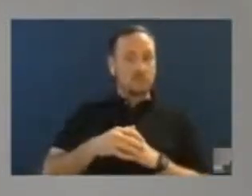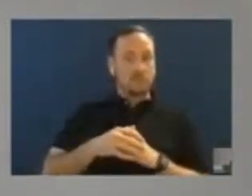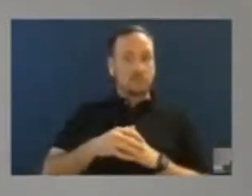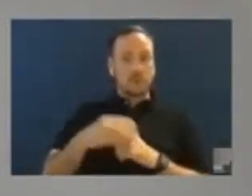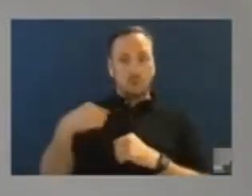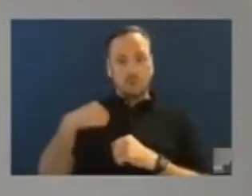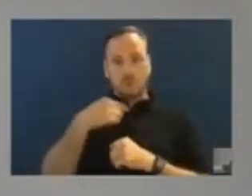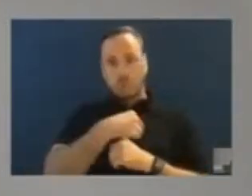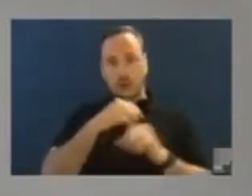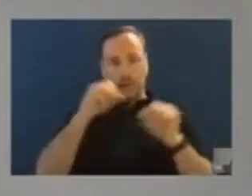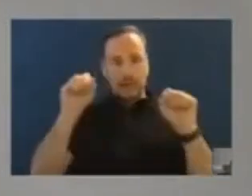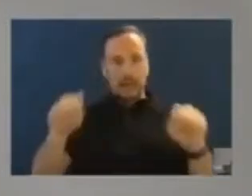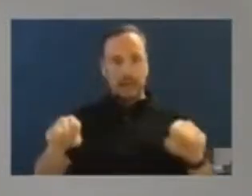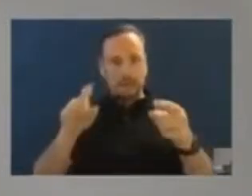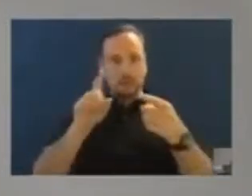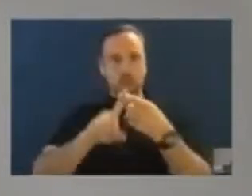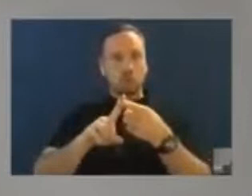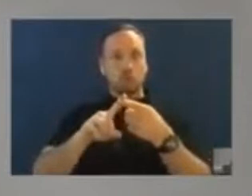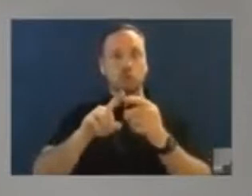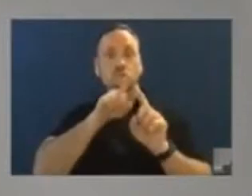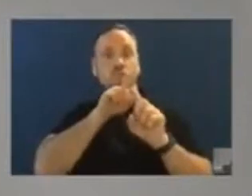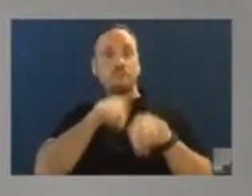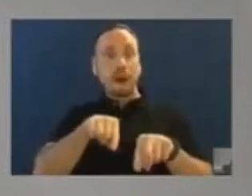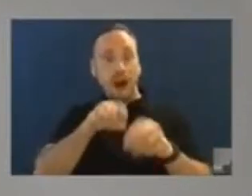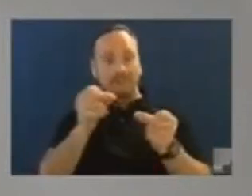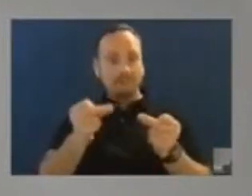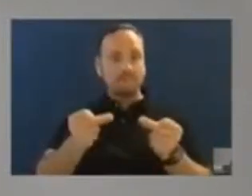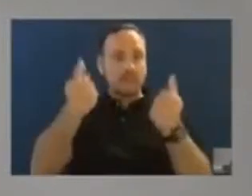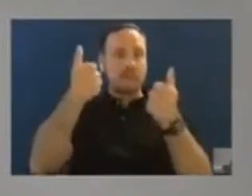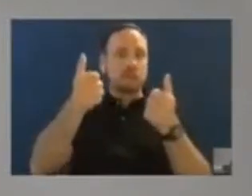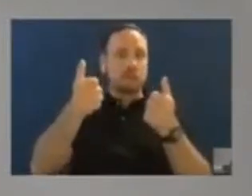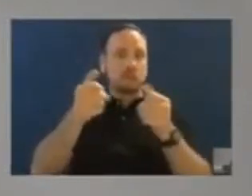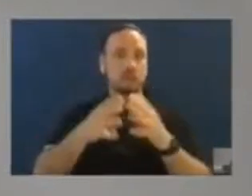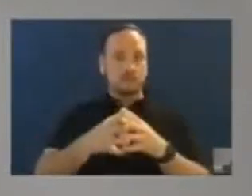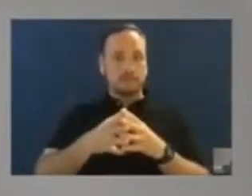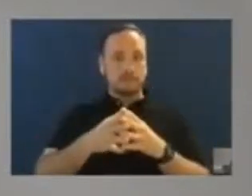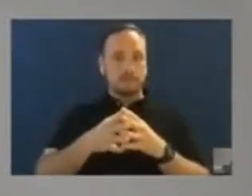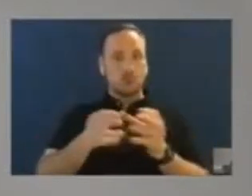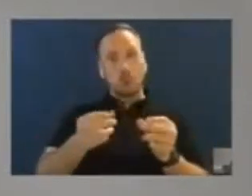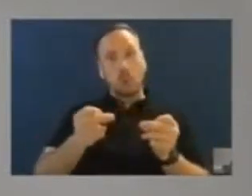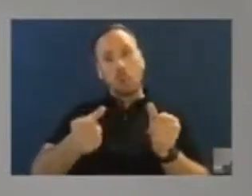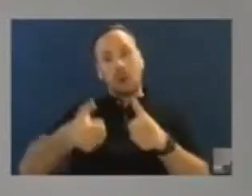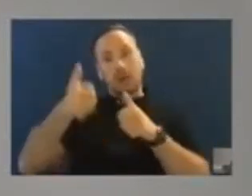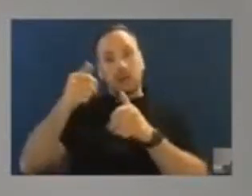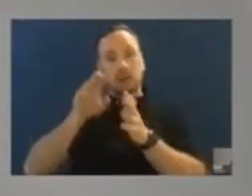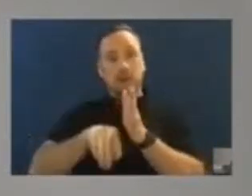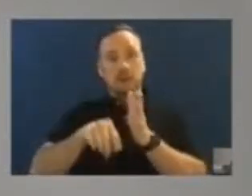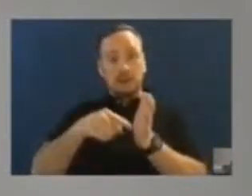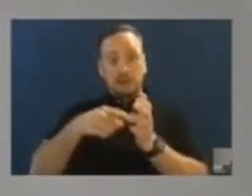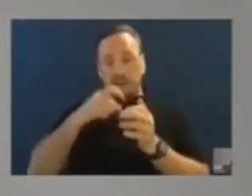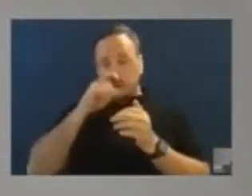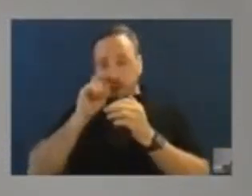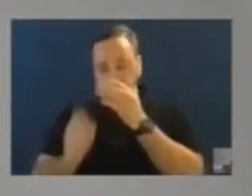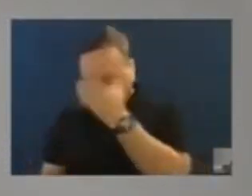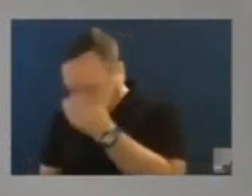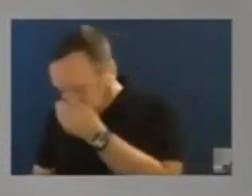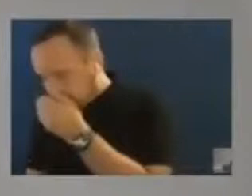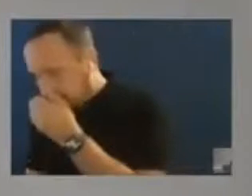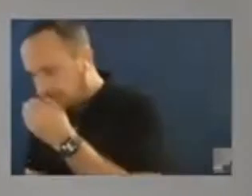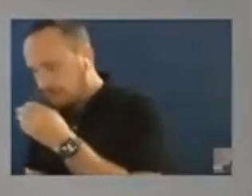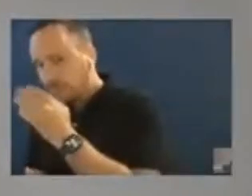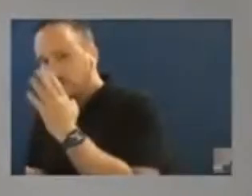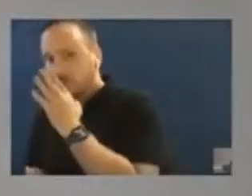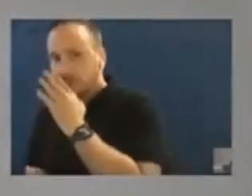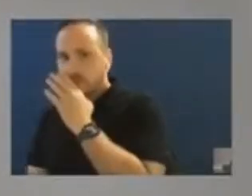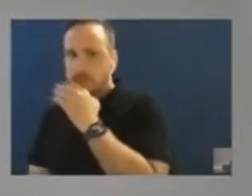the time for response more quickly, I think, this summer. So we're trying to keep up with those. We're trying to